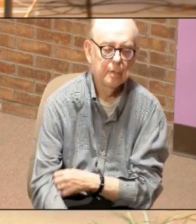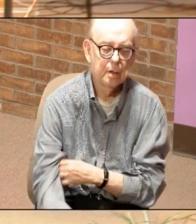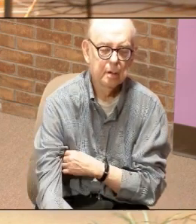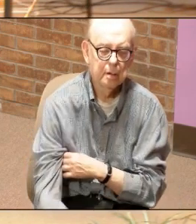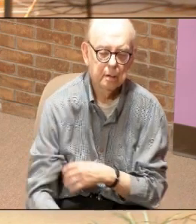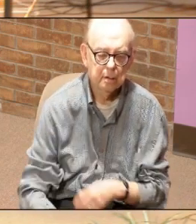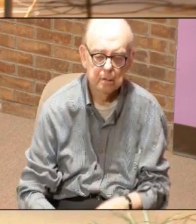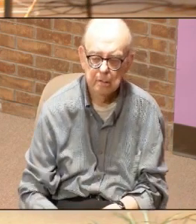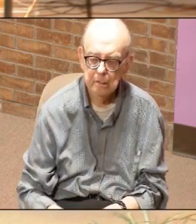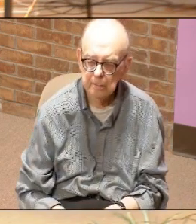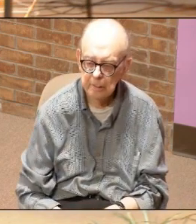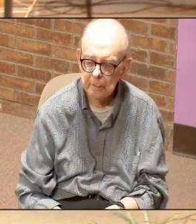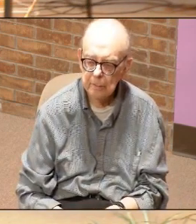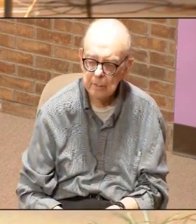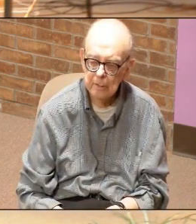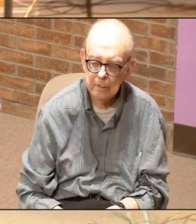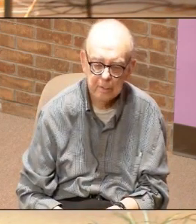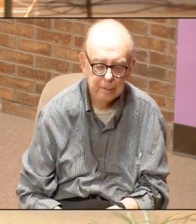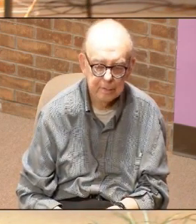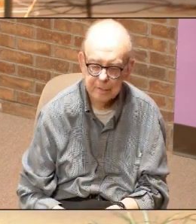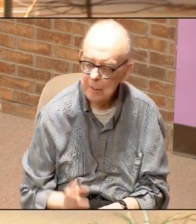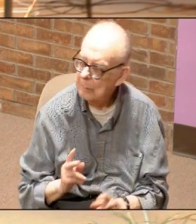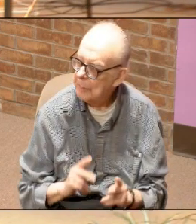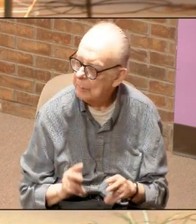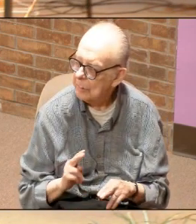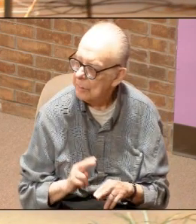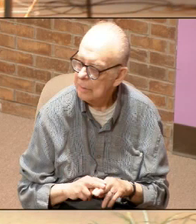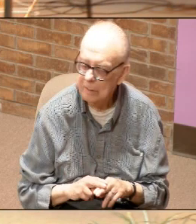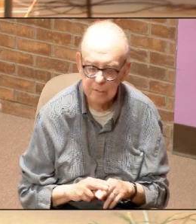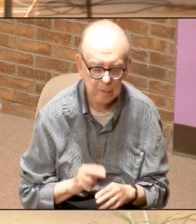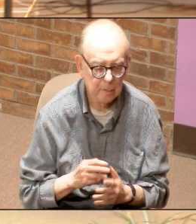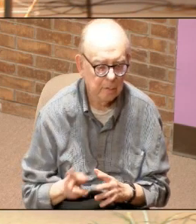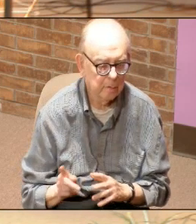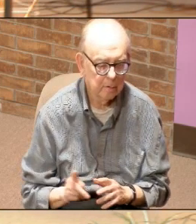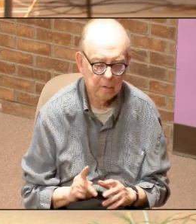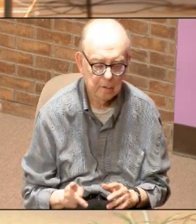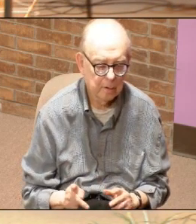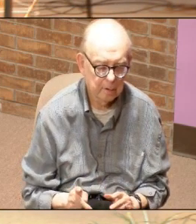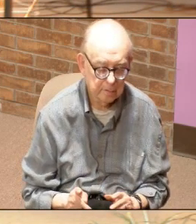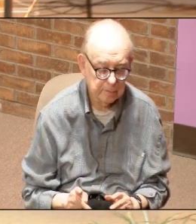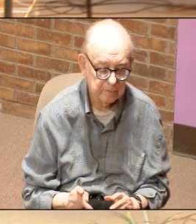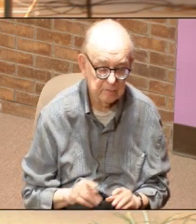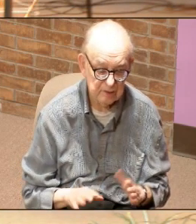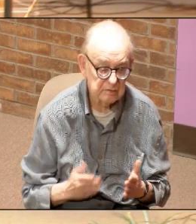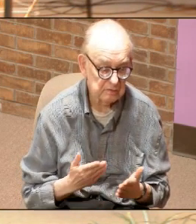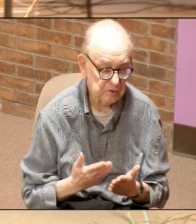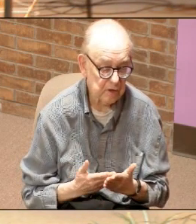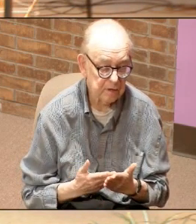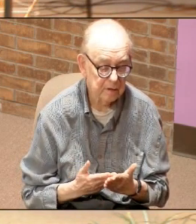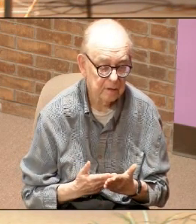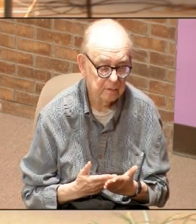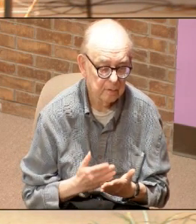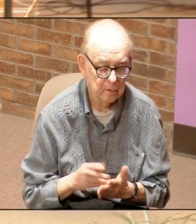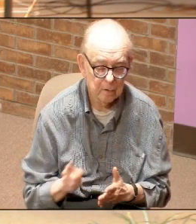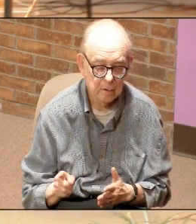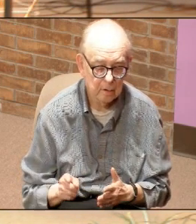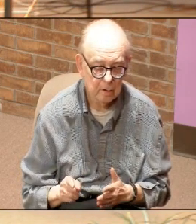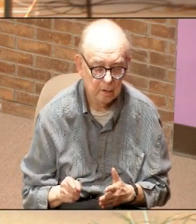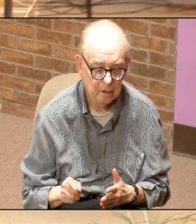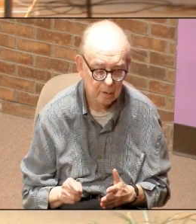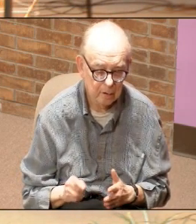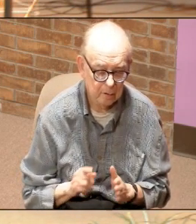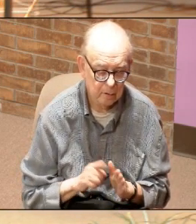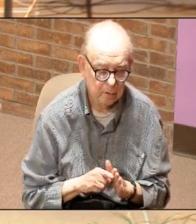They started it late. Some of you did very well. Some of you,